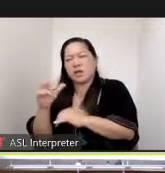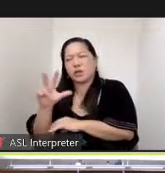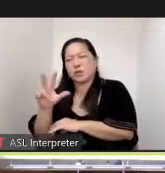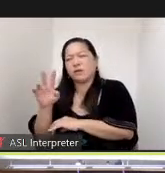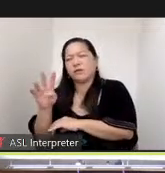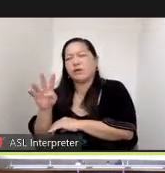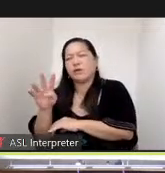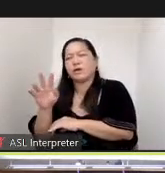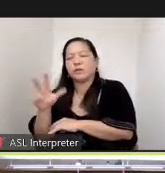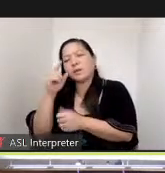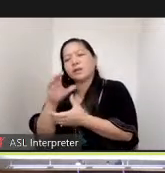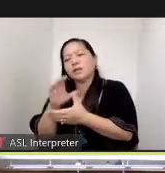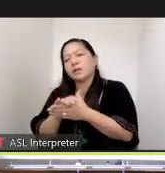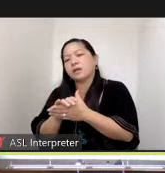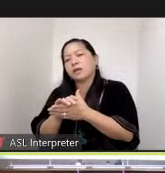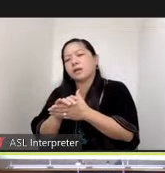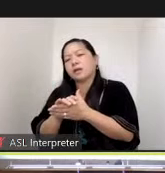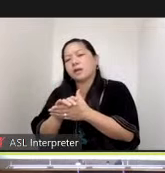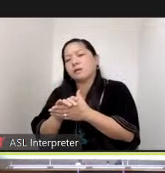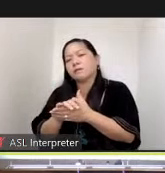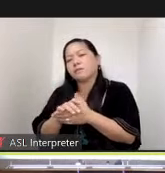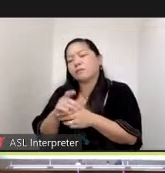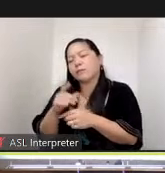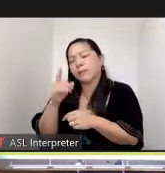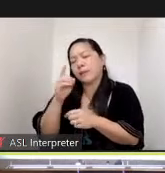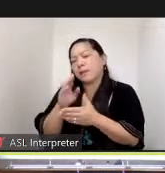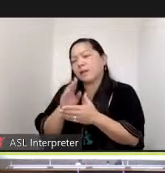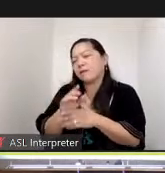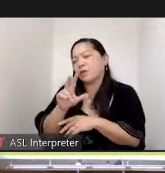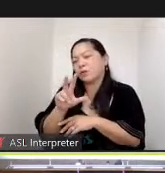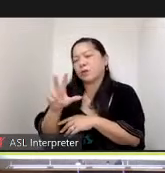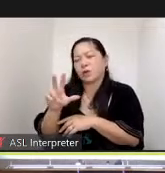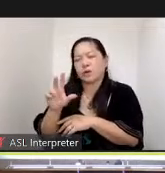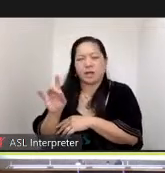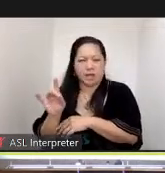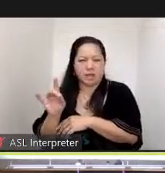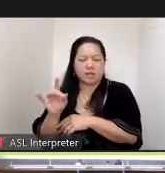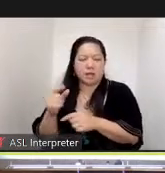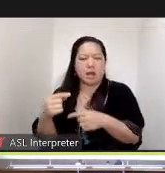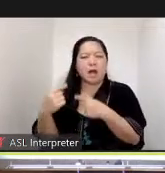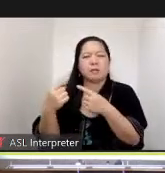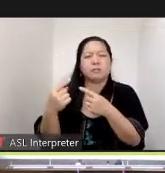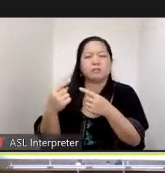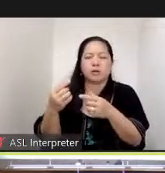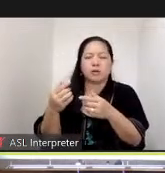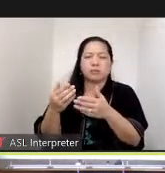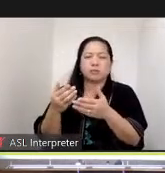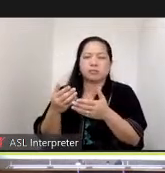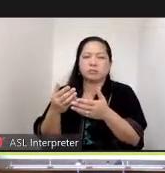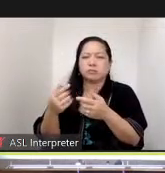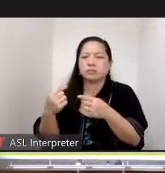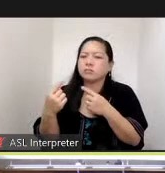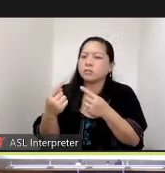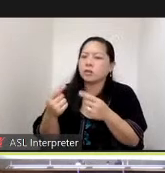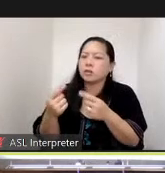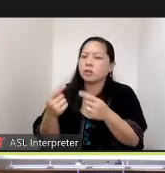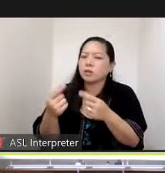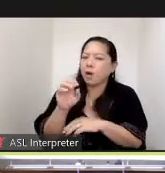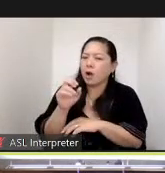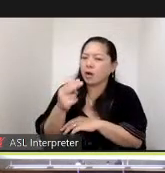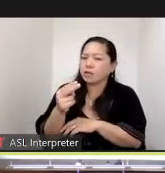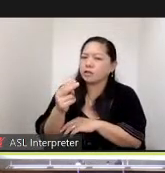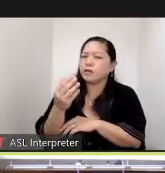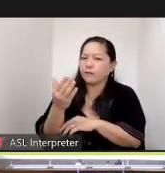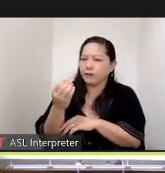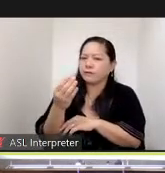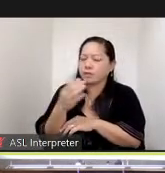believe. This is, I believe, 338 up through March 15th. Next slide.